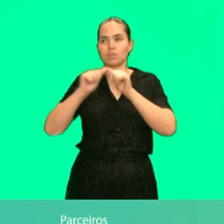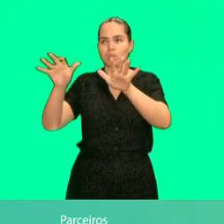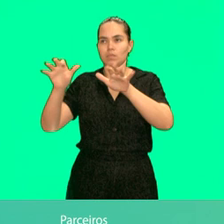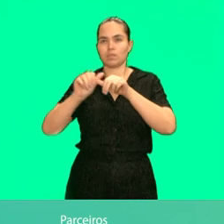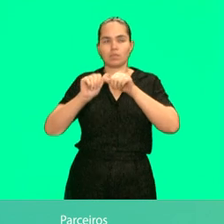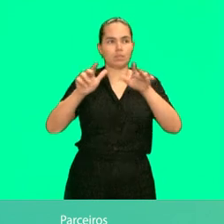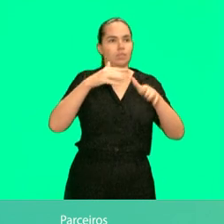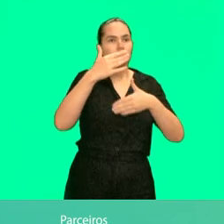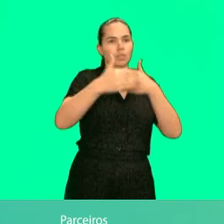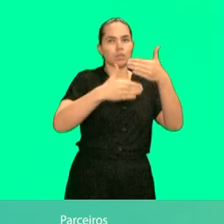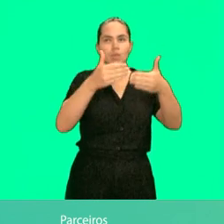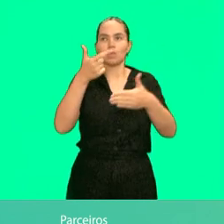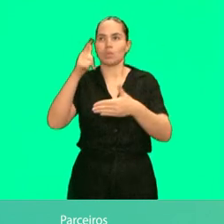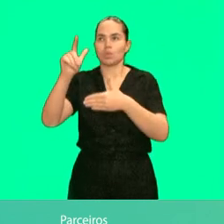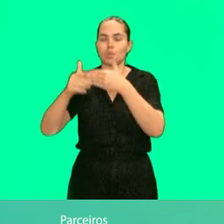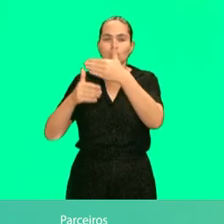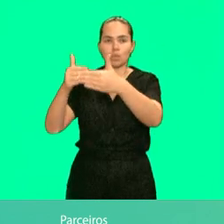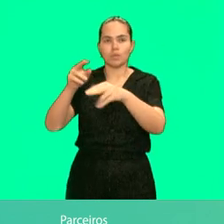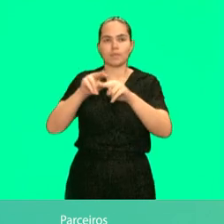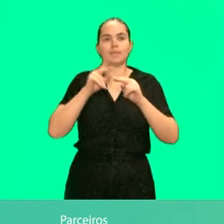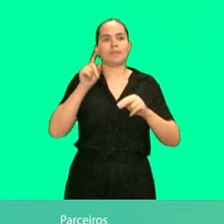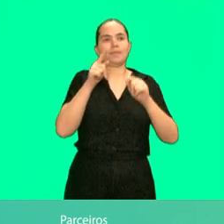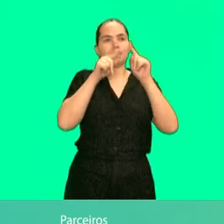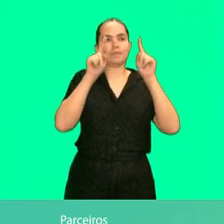can serve to other processes.